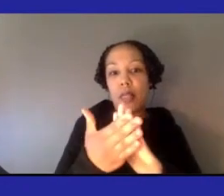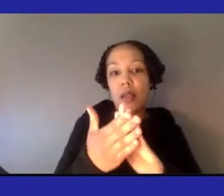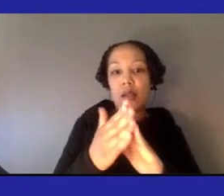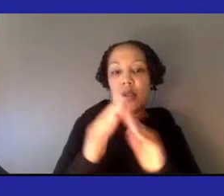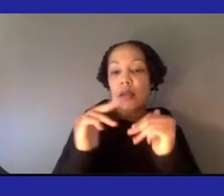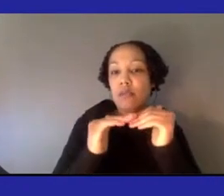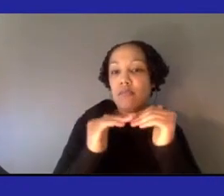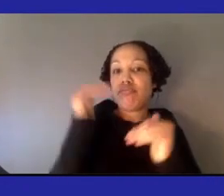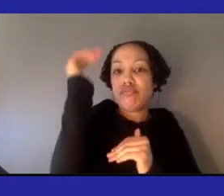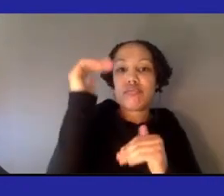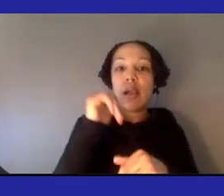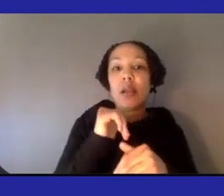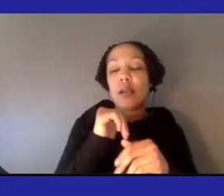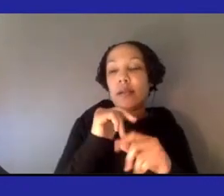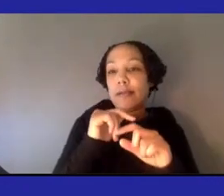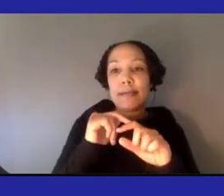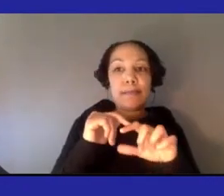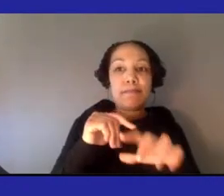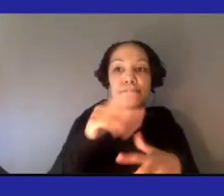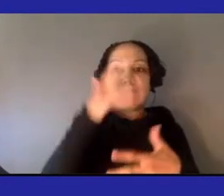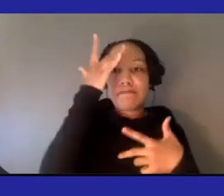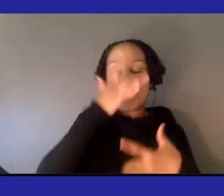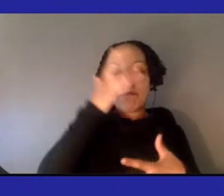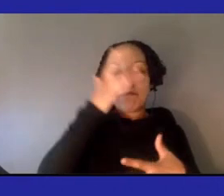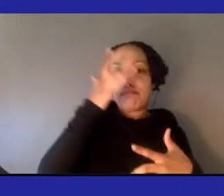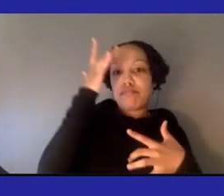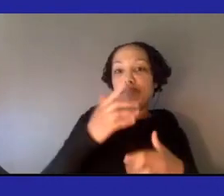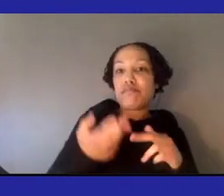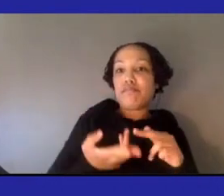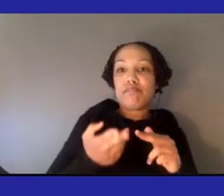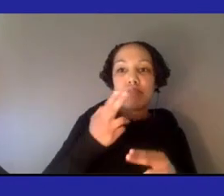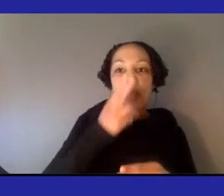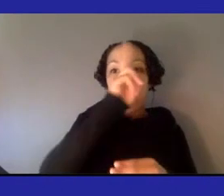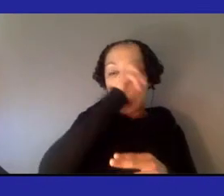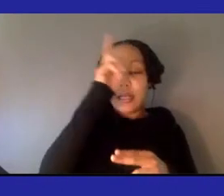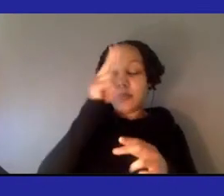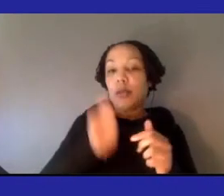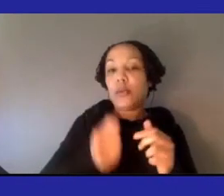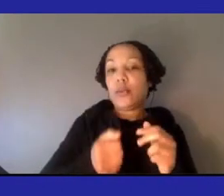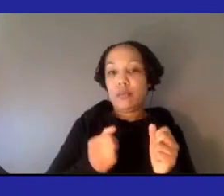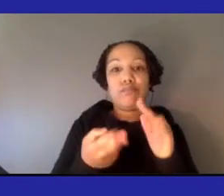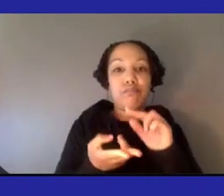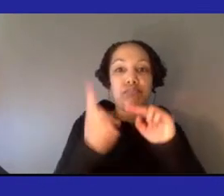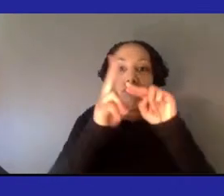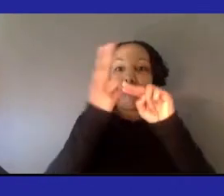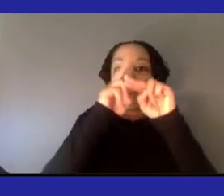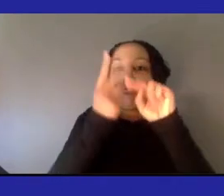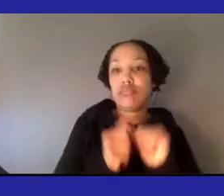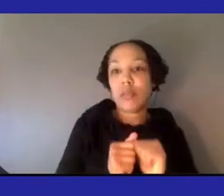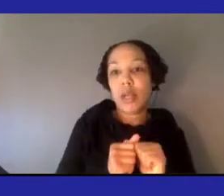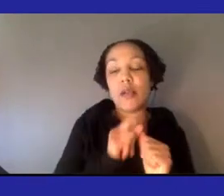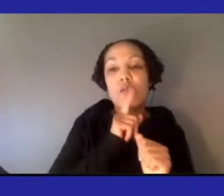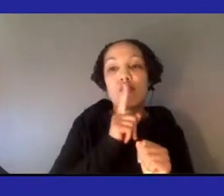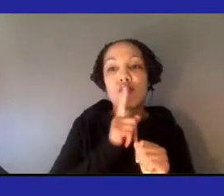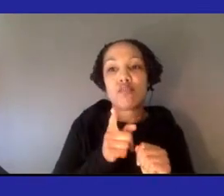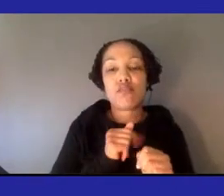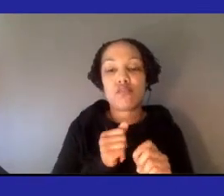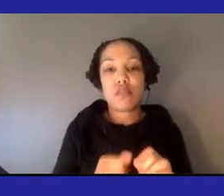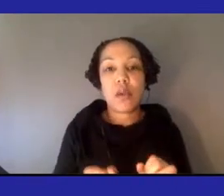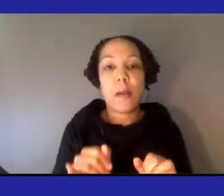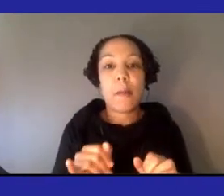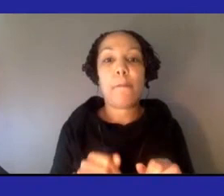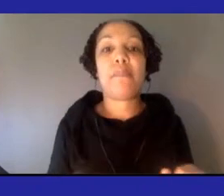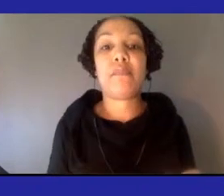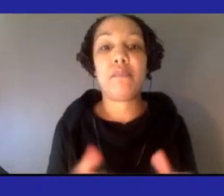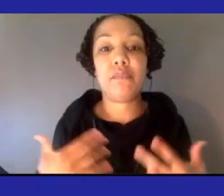chronic disease, higher rates of avoidable hospitalization among adults, these are leading risk factors for heart disease